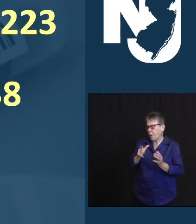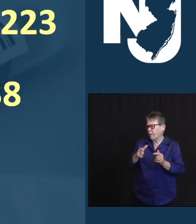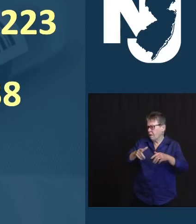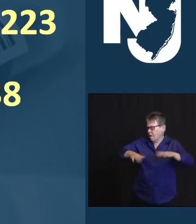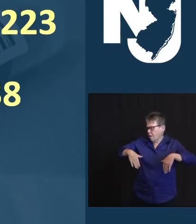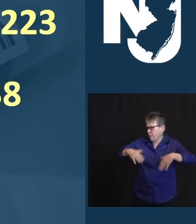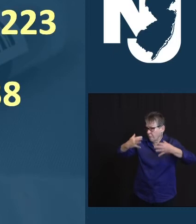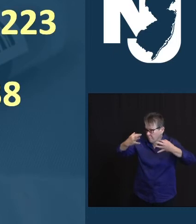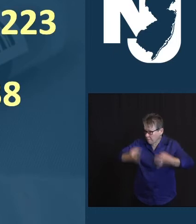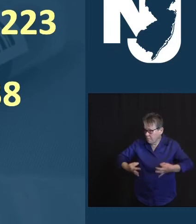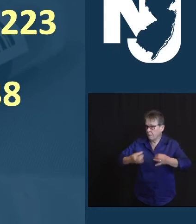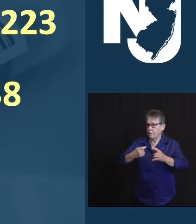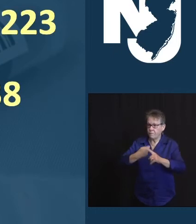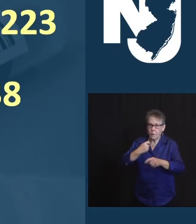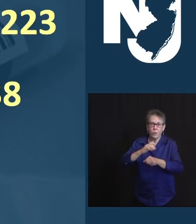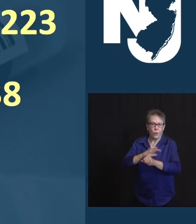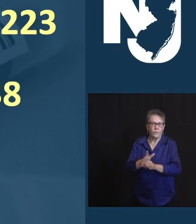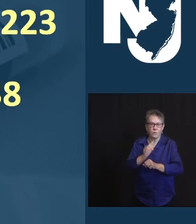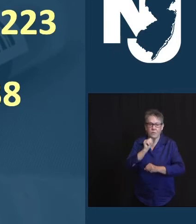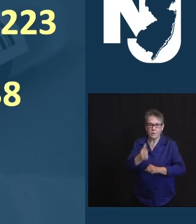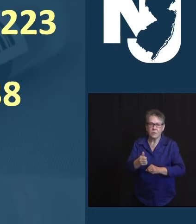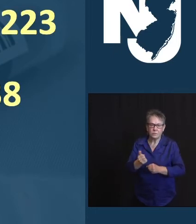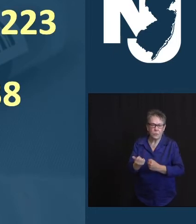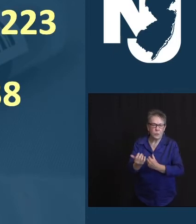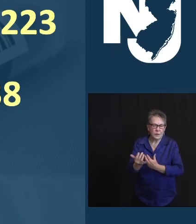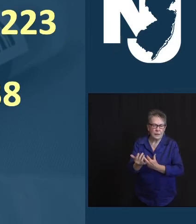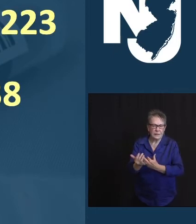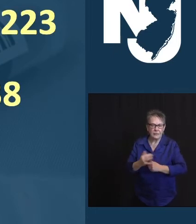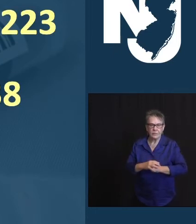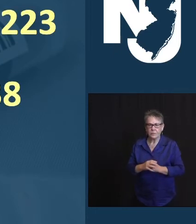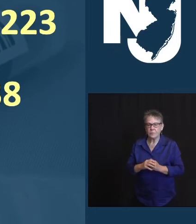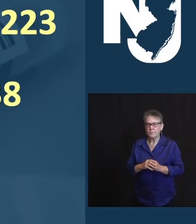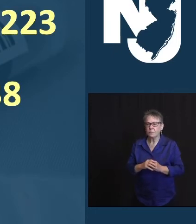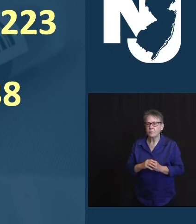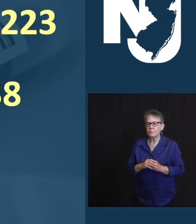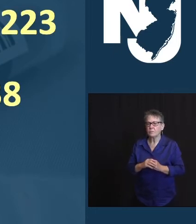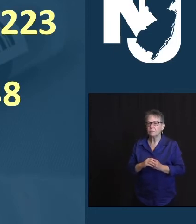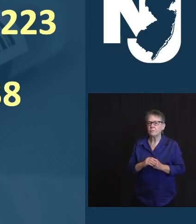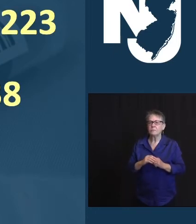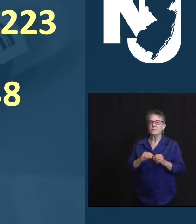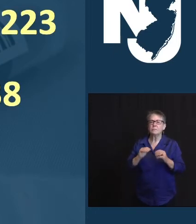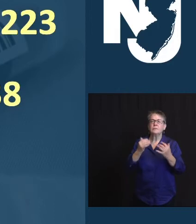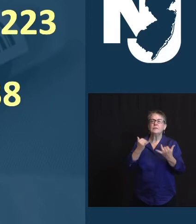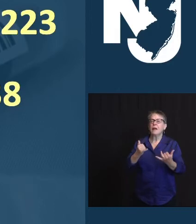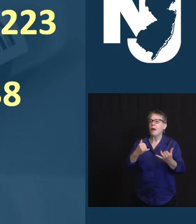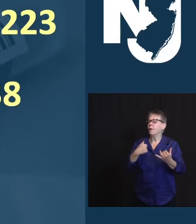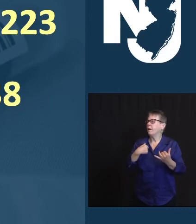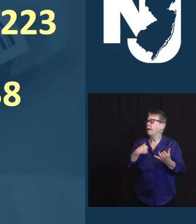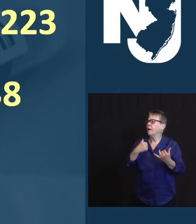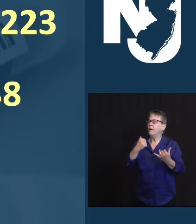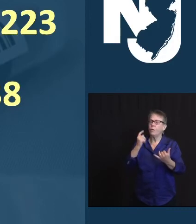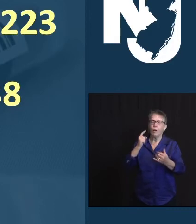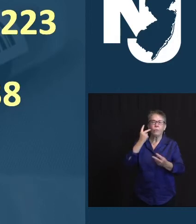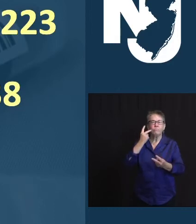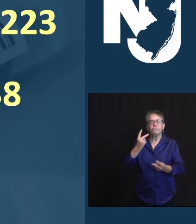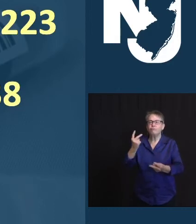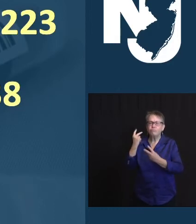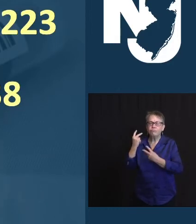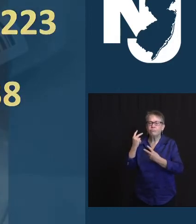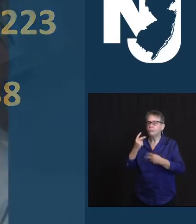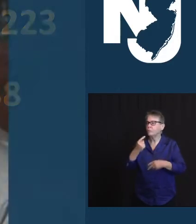2,021 probable deaths. Now we begin the year by remembering, as we do every day, 3 more of those we've lost. We